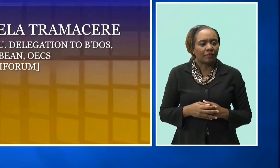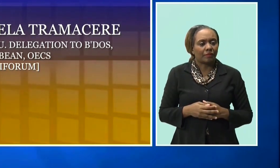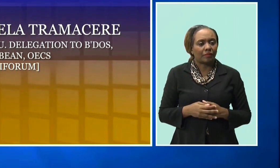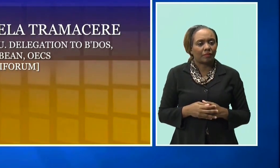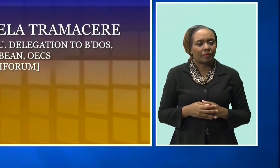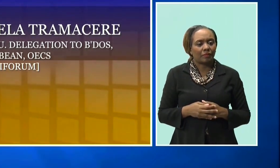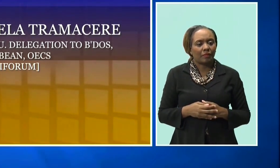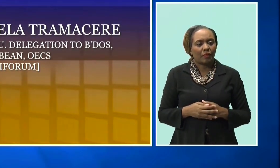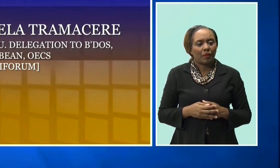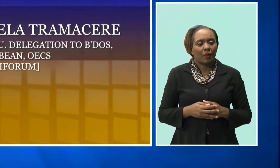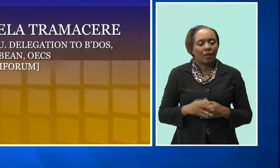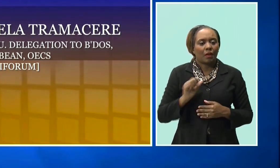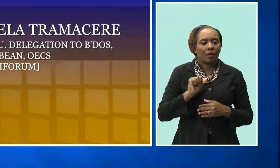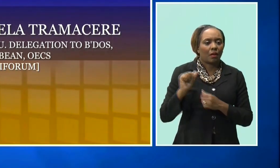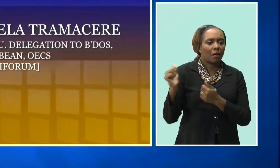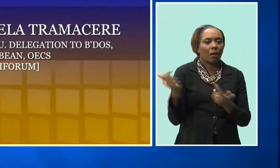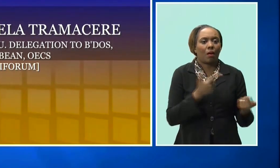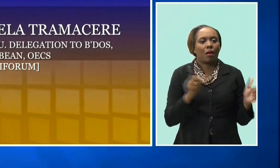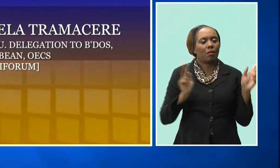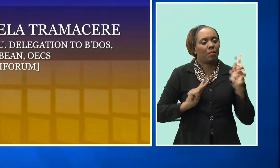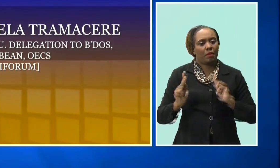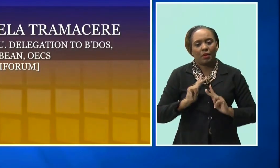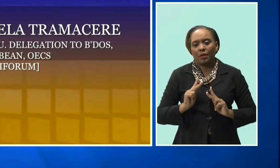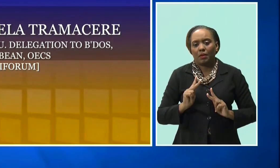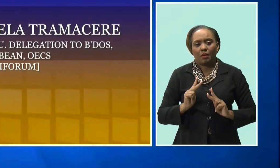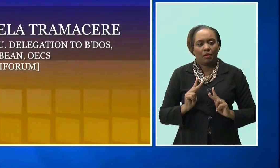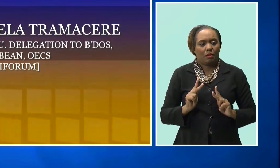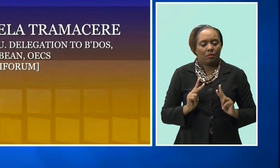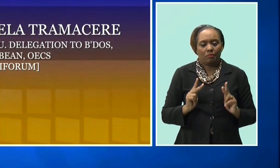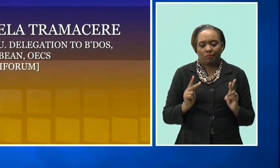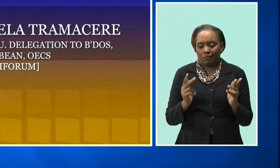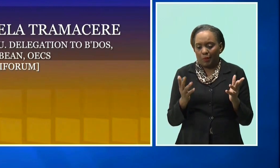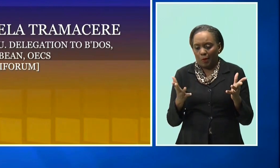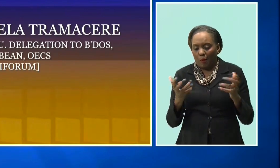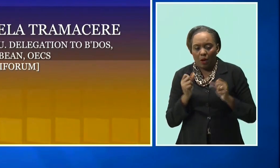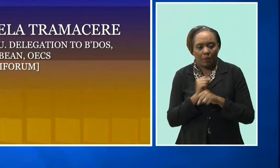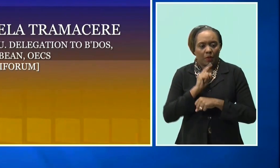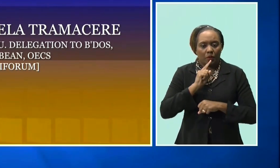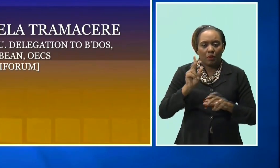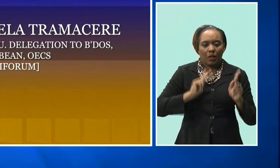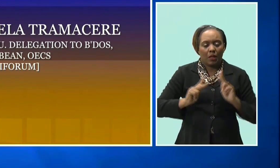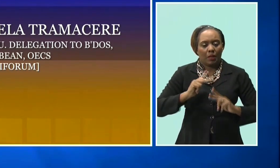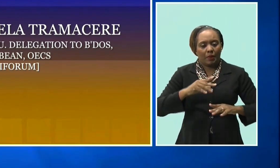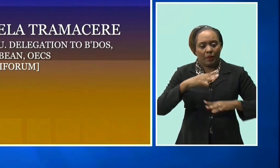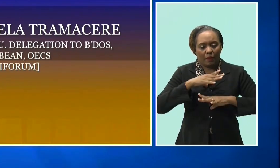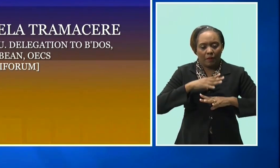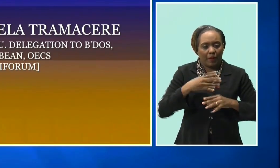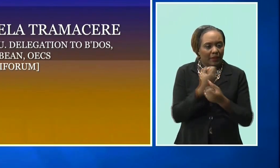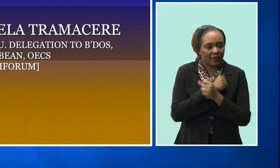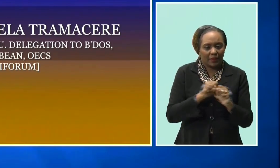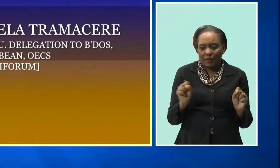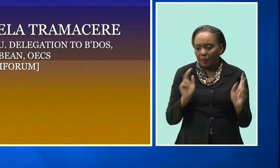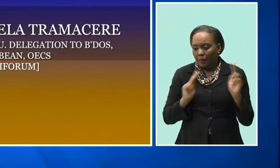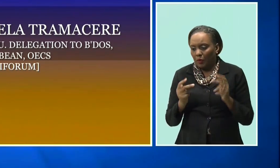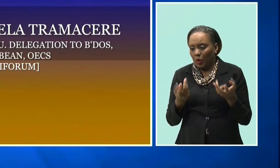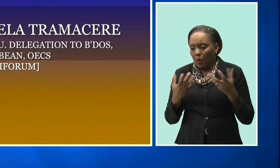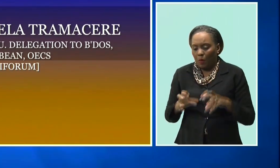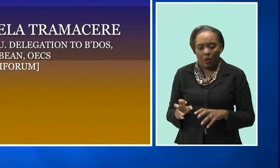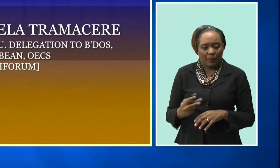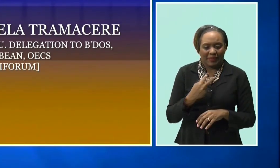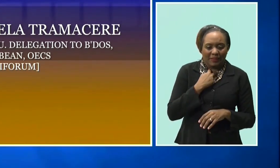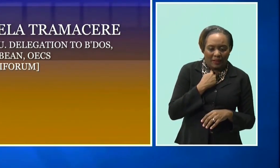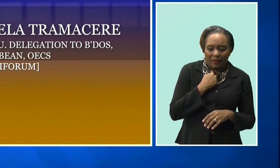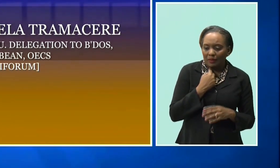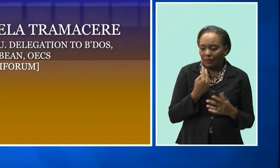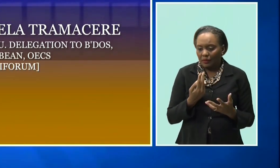is in the interest of everybody, you know. Nobody likes to have stranded citizens in one's own soil, on one's own soil. But I must